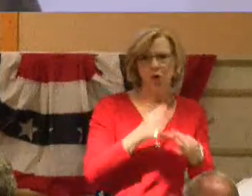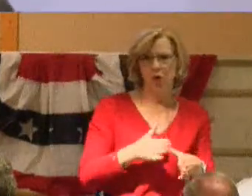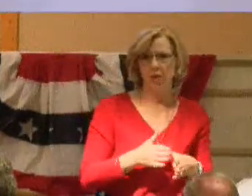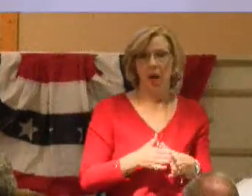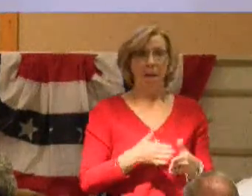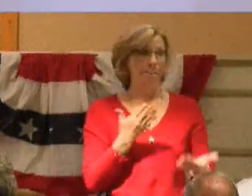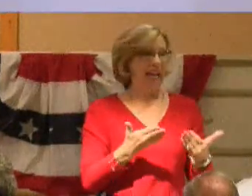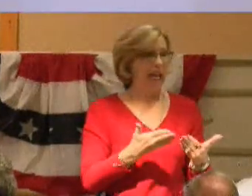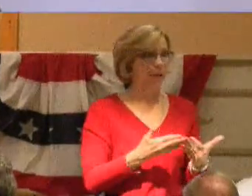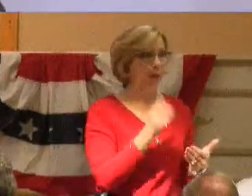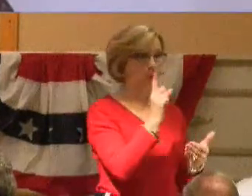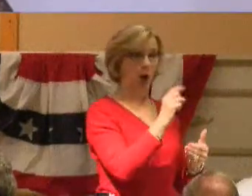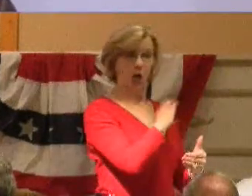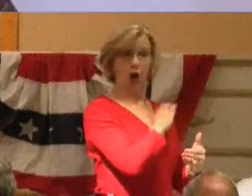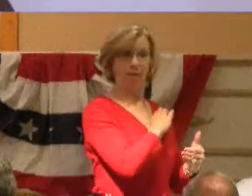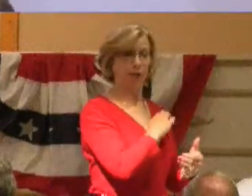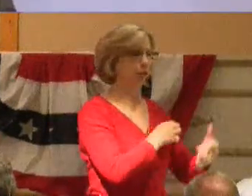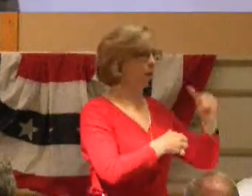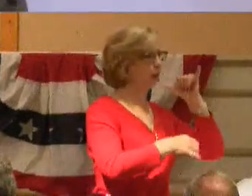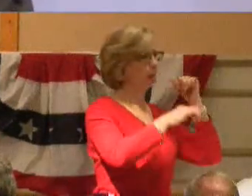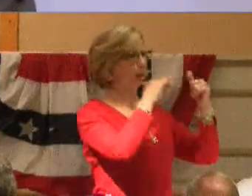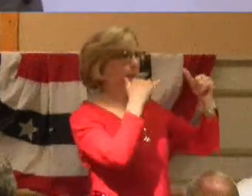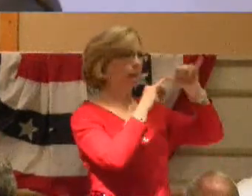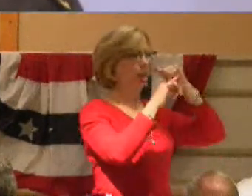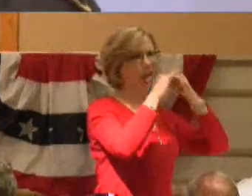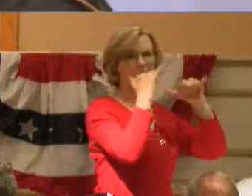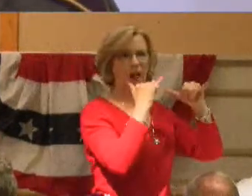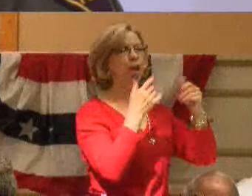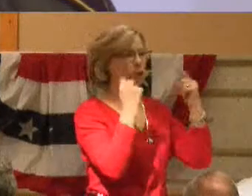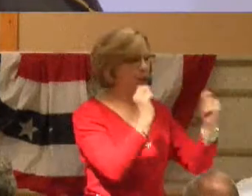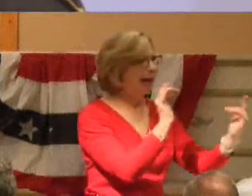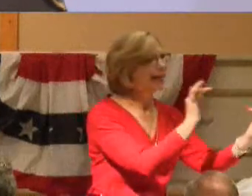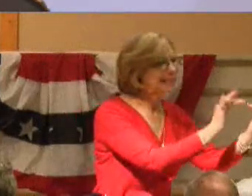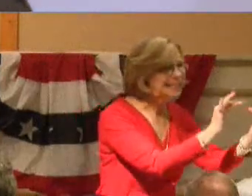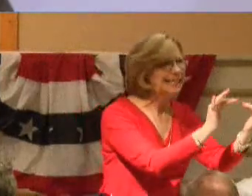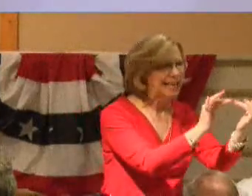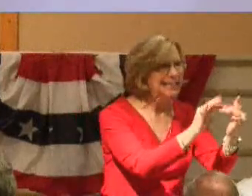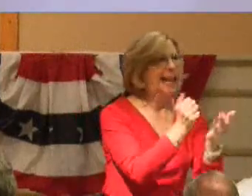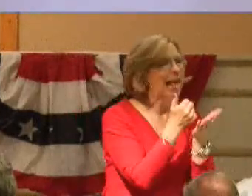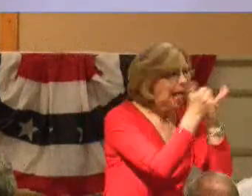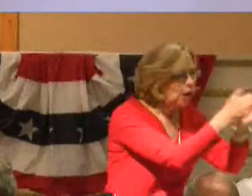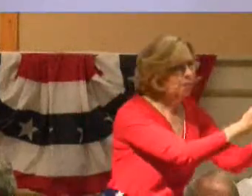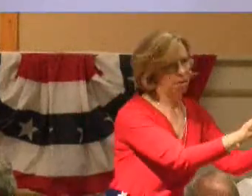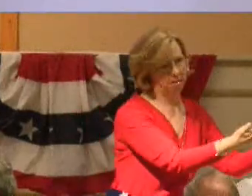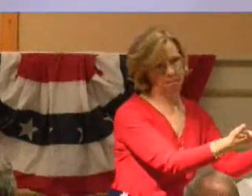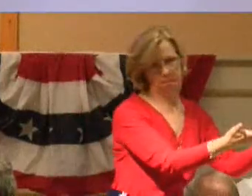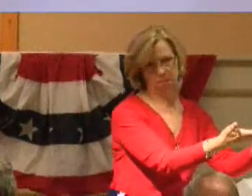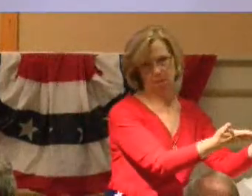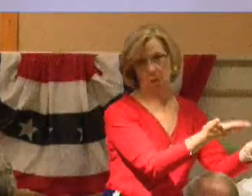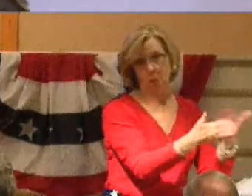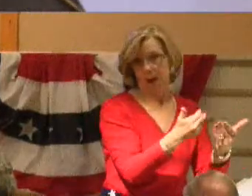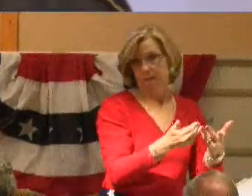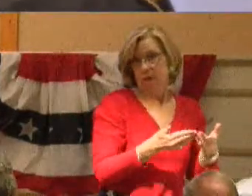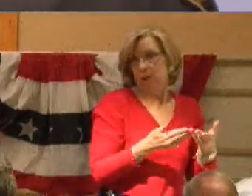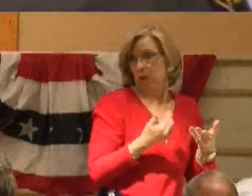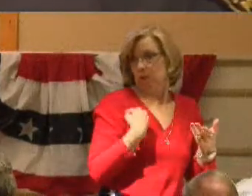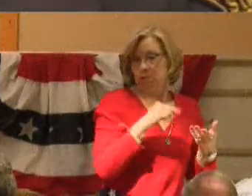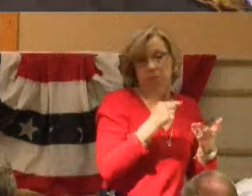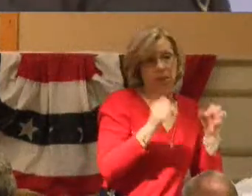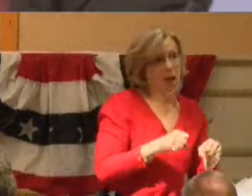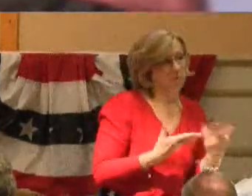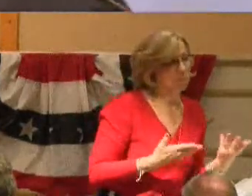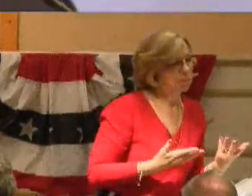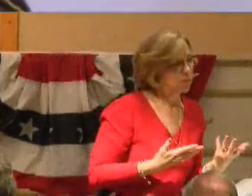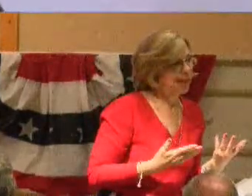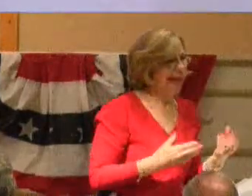alcoholism or any other matters that might come into play, we try to reach out and to help them in any way that we possibly can. And so